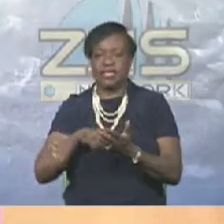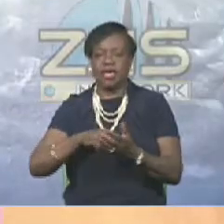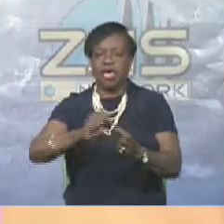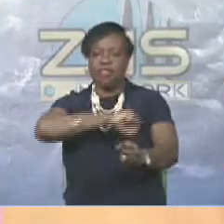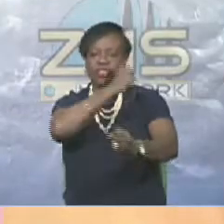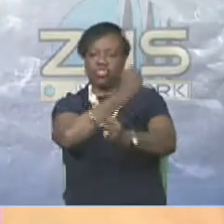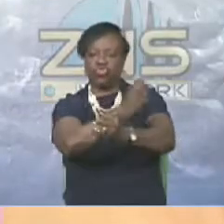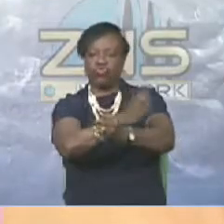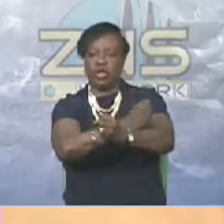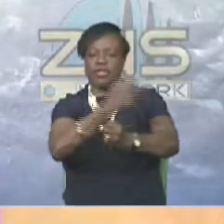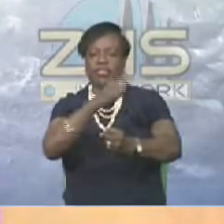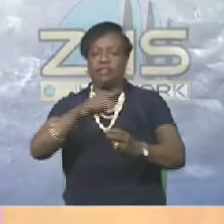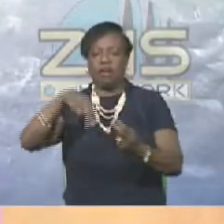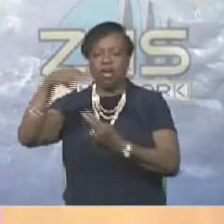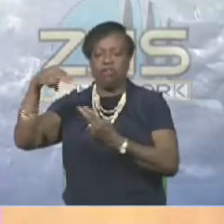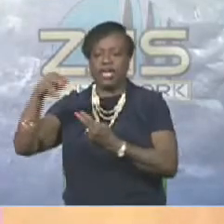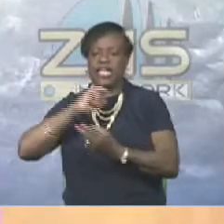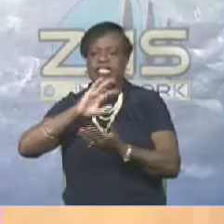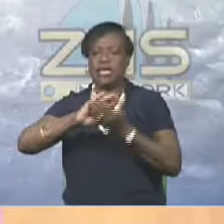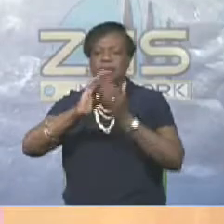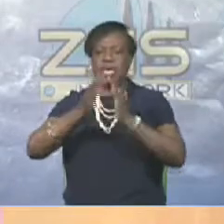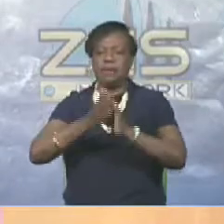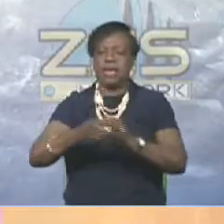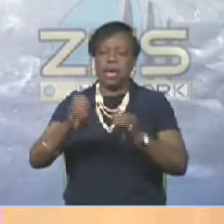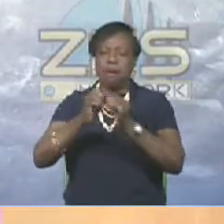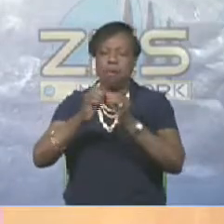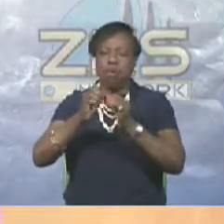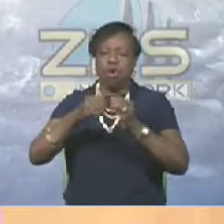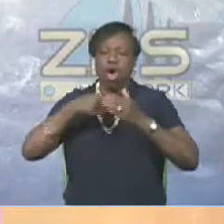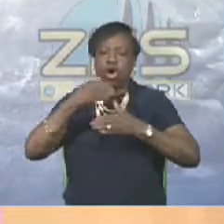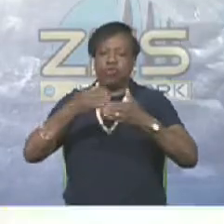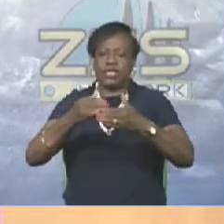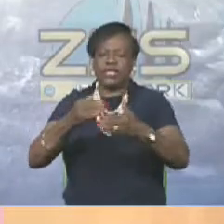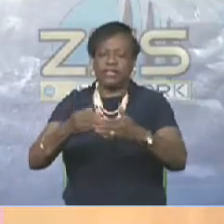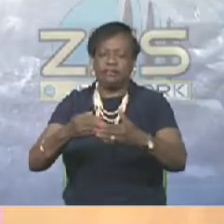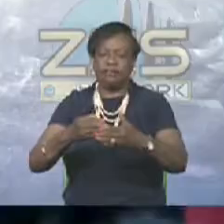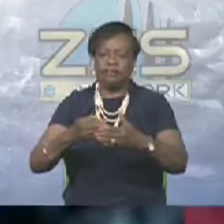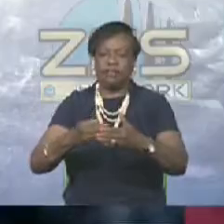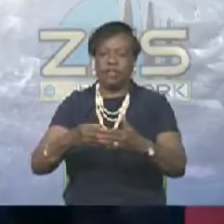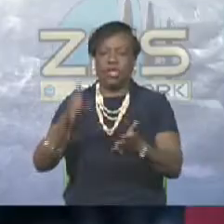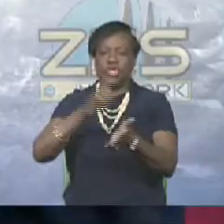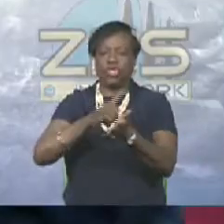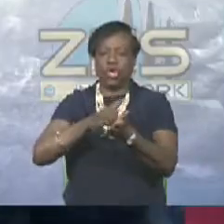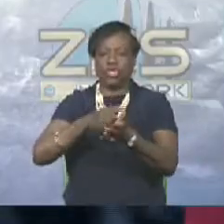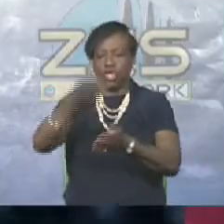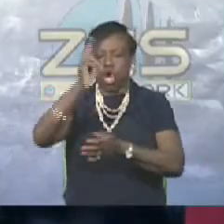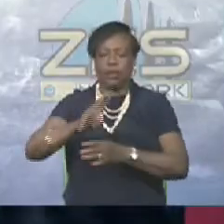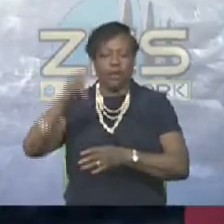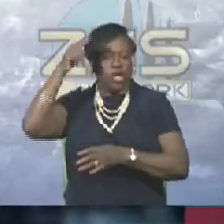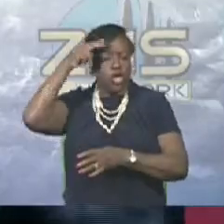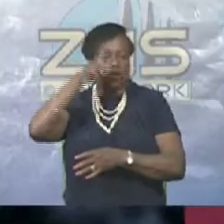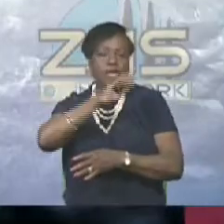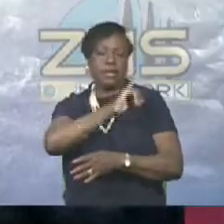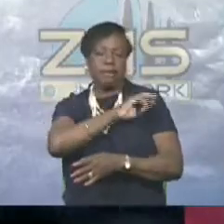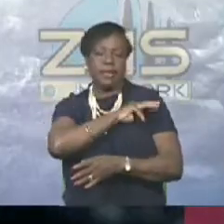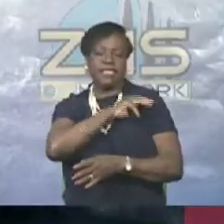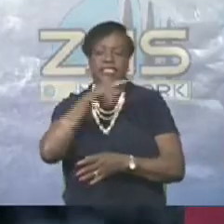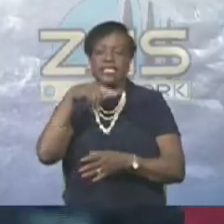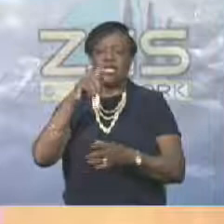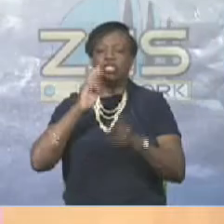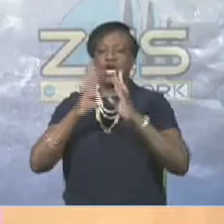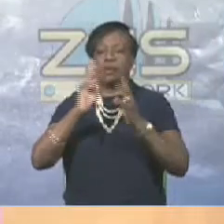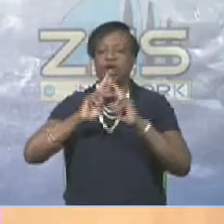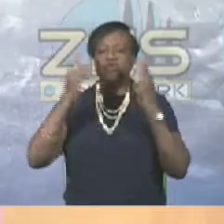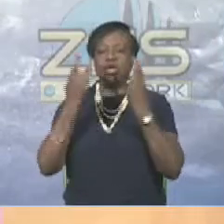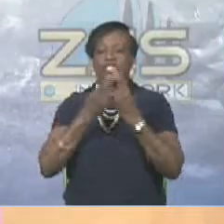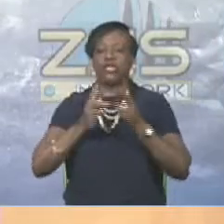hurricanes are becoming even more aggressive. And because of this, Prime Minister Dr. The Honorable Hubert Minnis suggests a regional response.